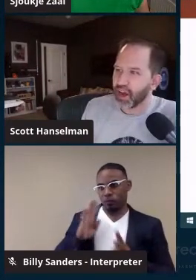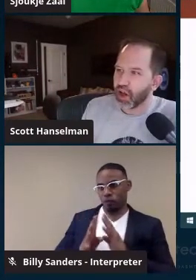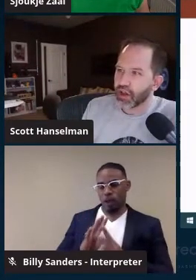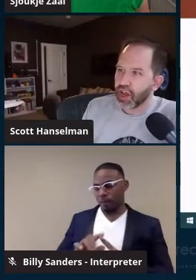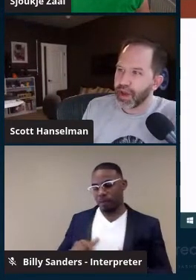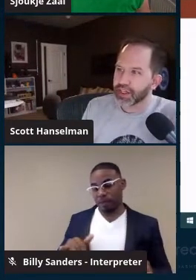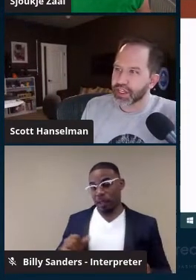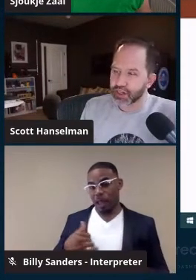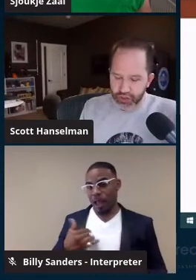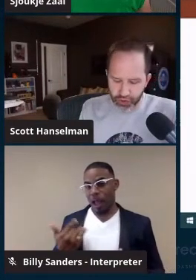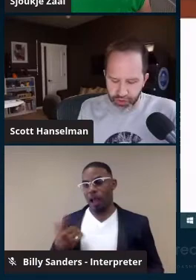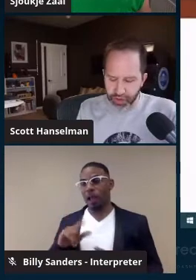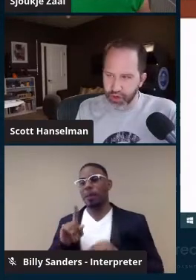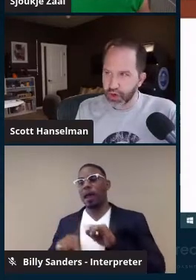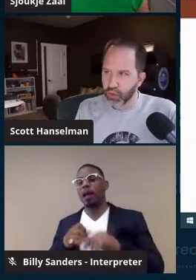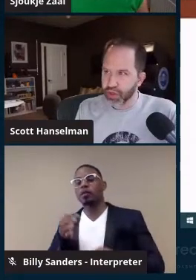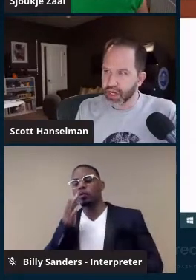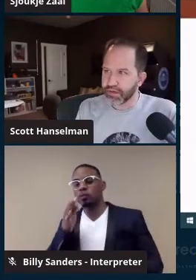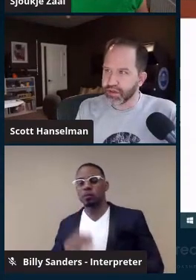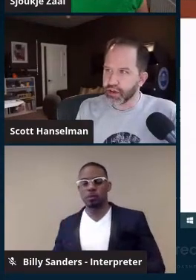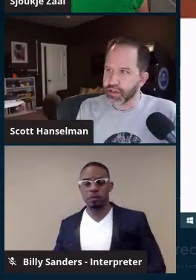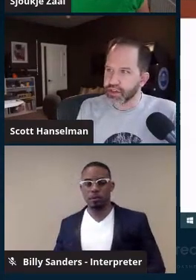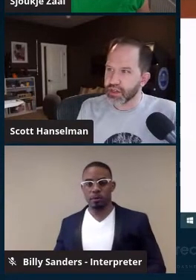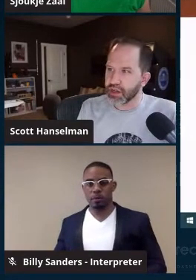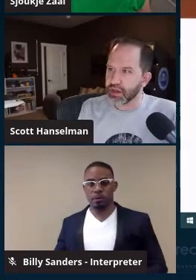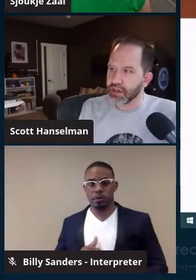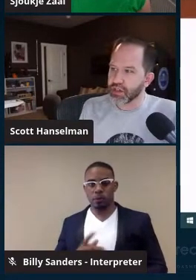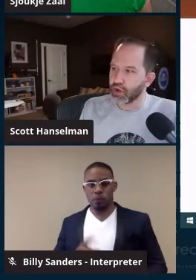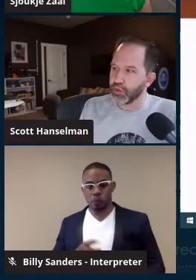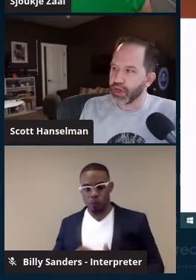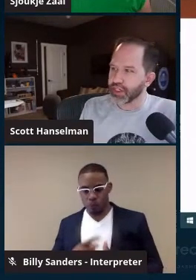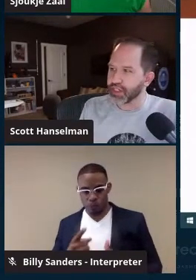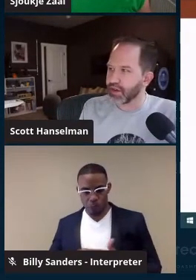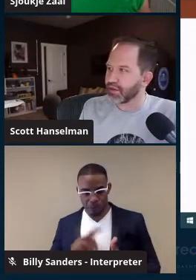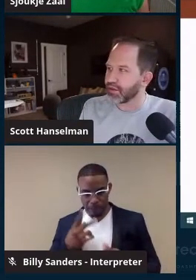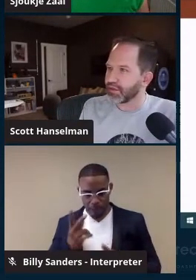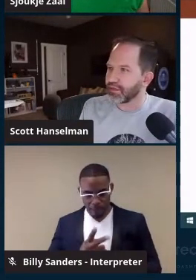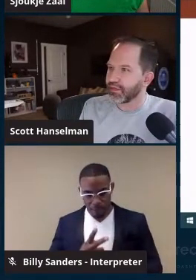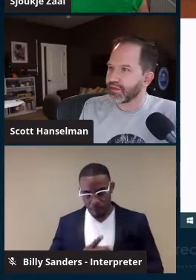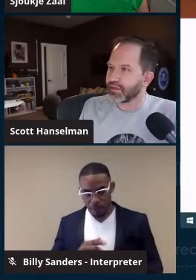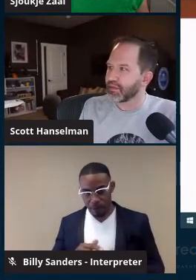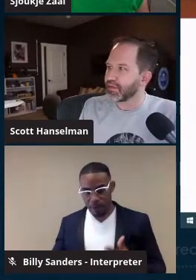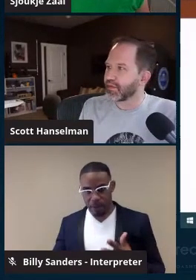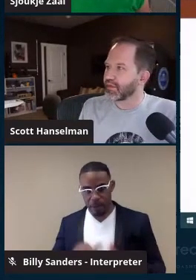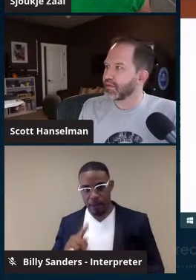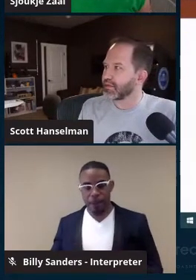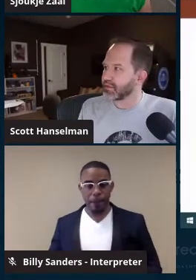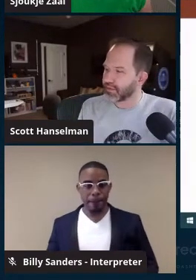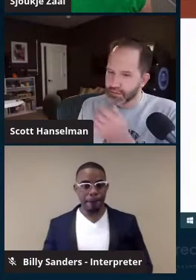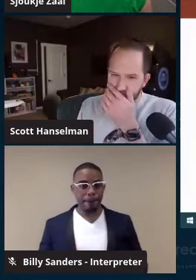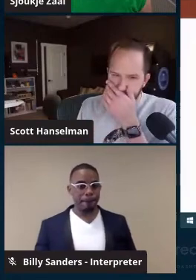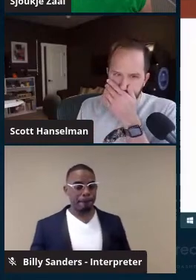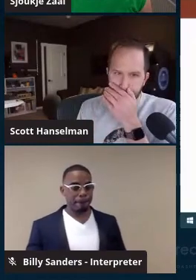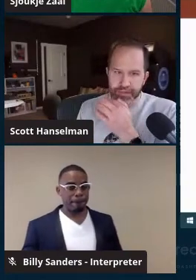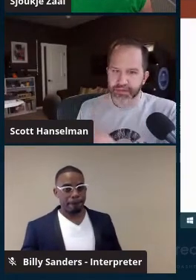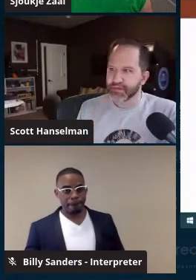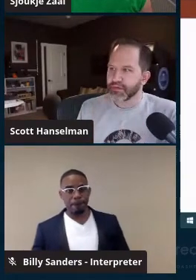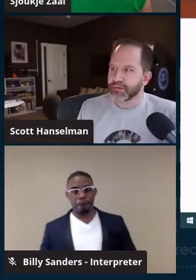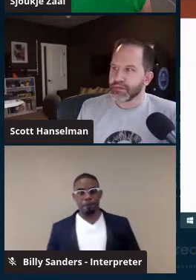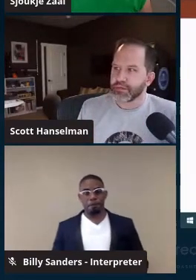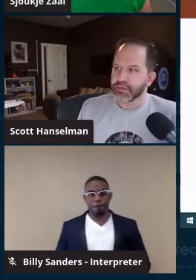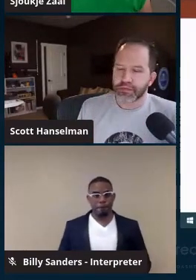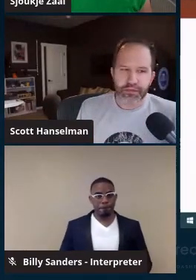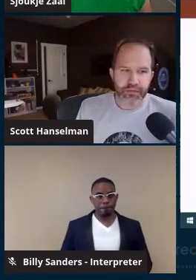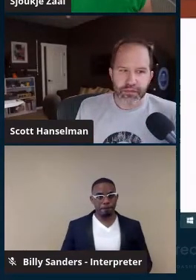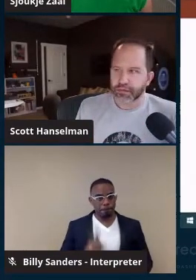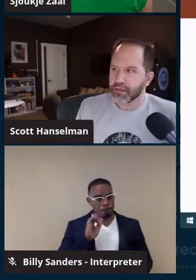yeah, I'll come asking soon once I figure this whole process out. Okay. It looks